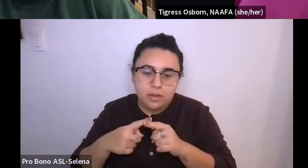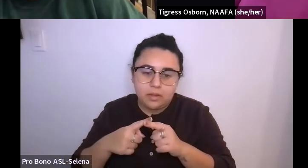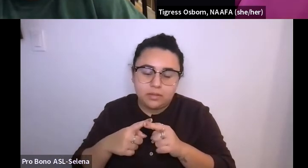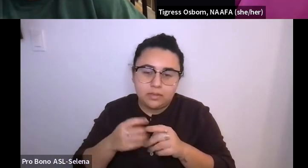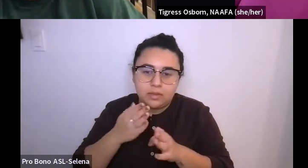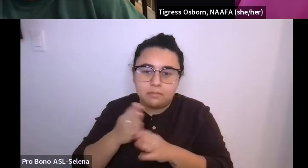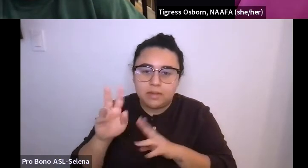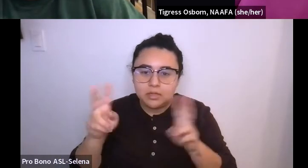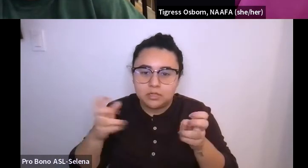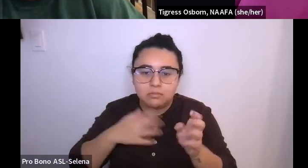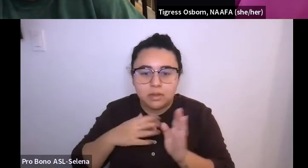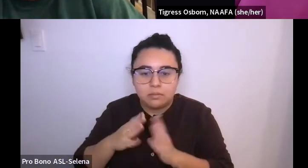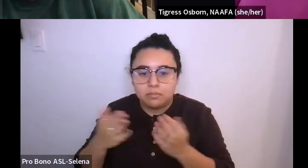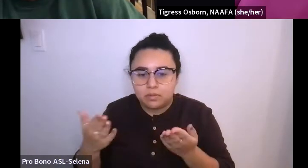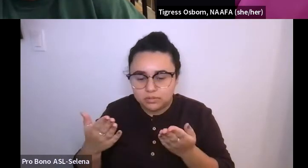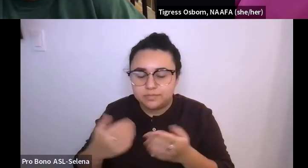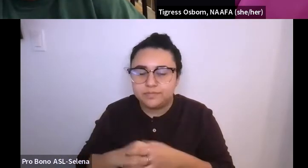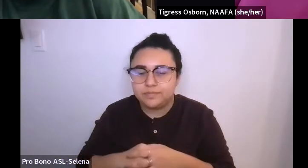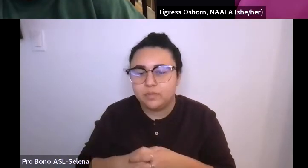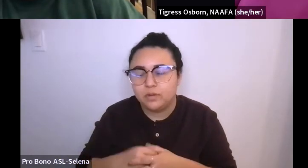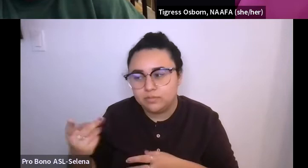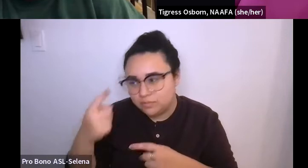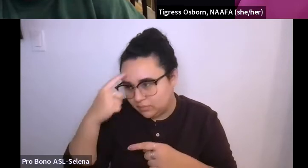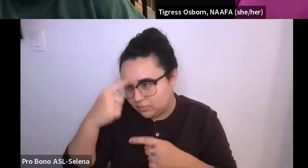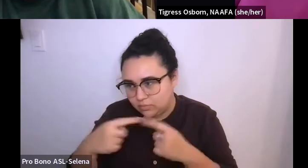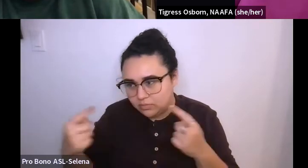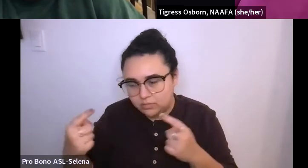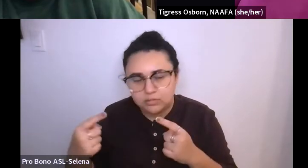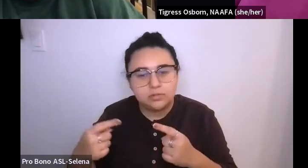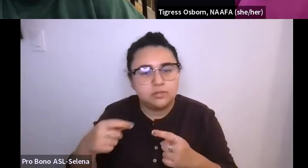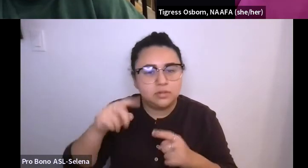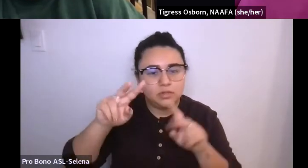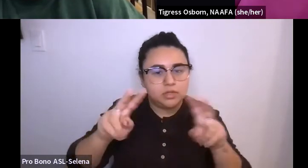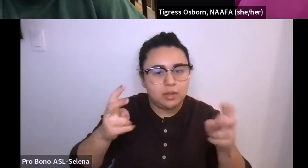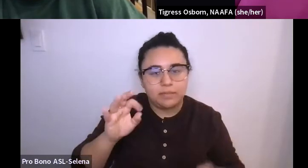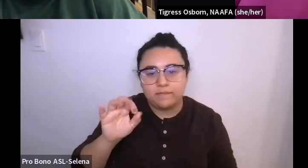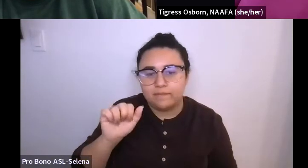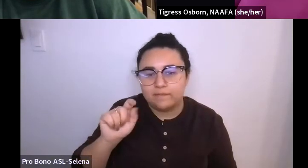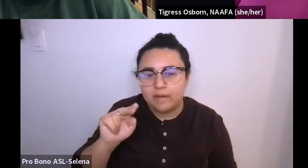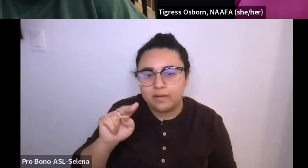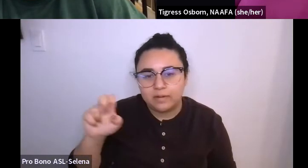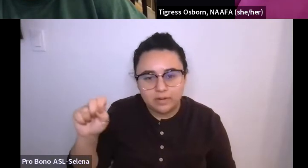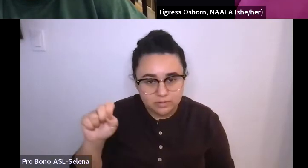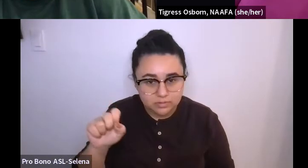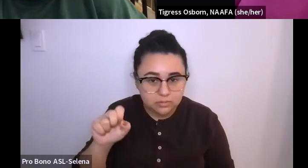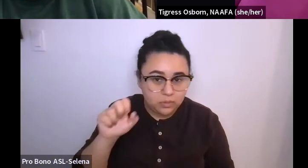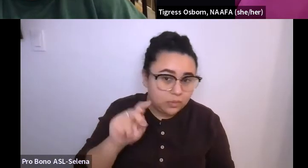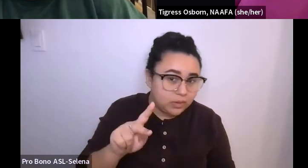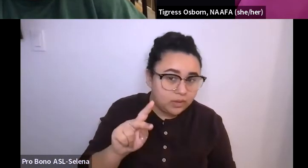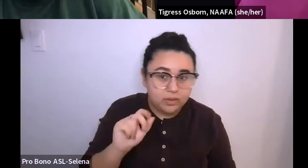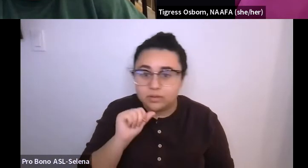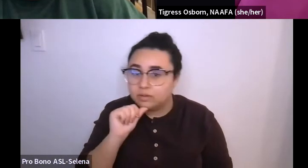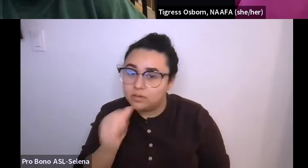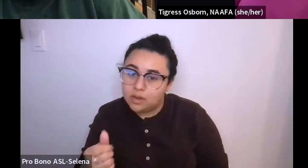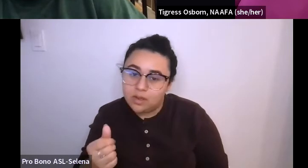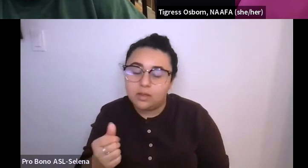topic of my book, which is fatness and whether or not that's okay. So the